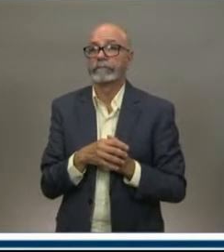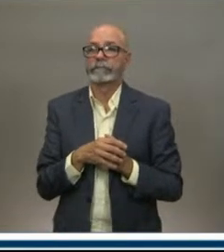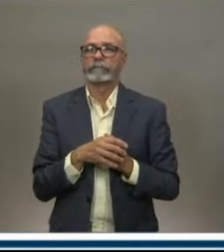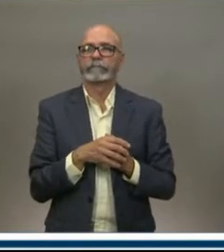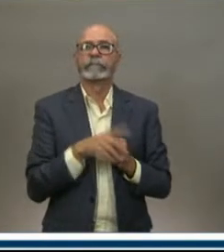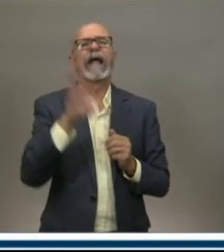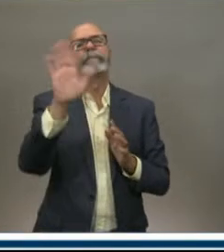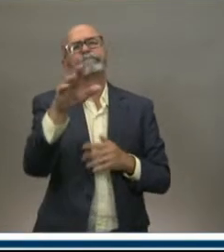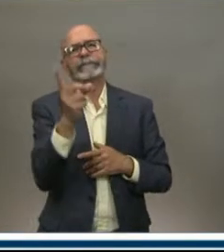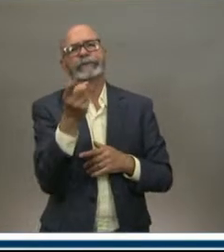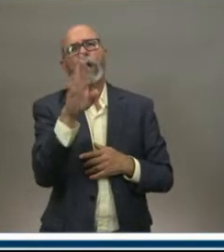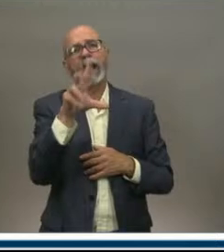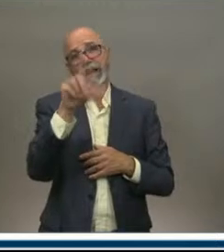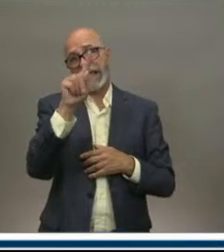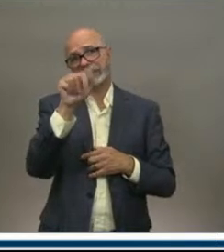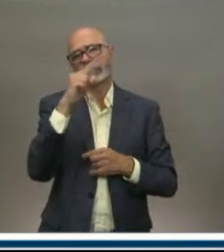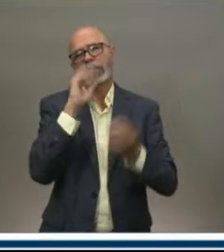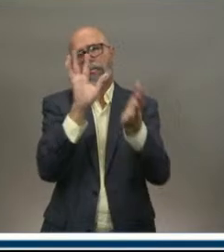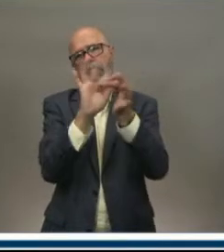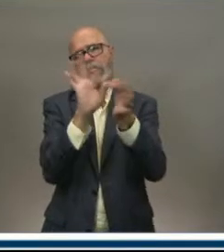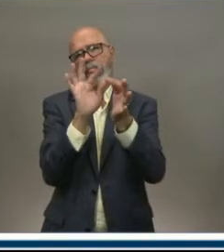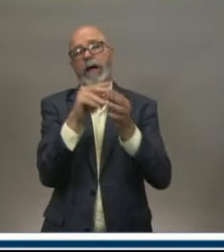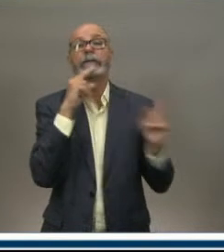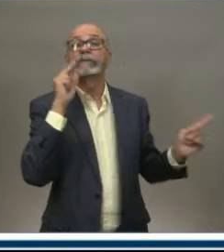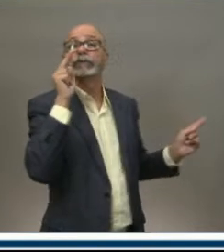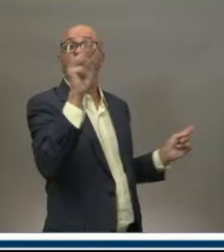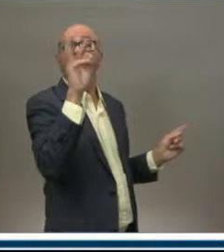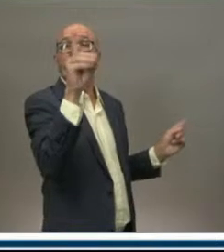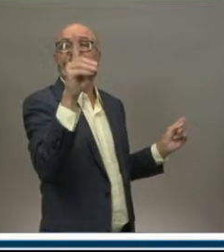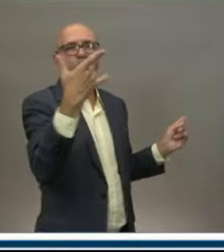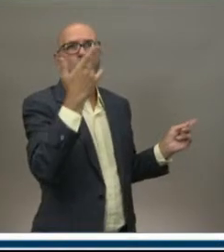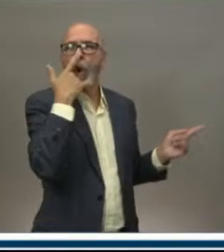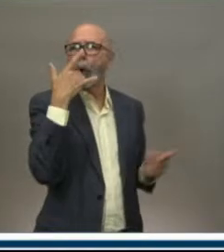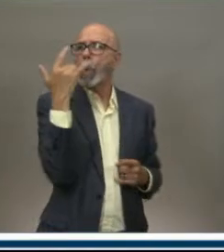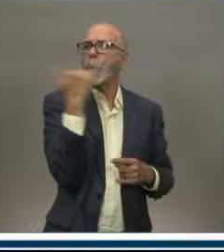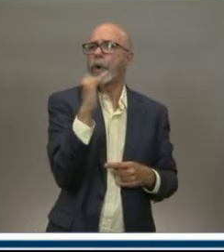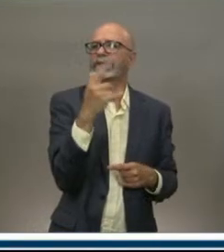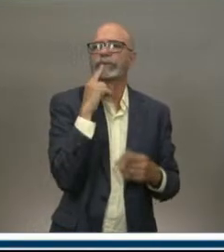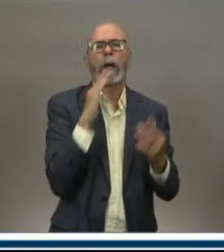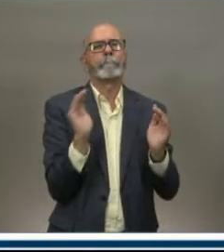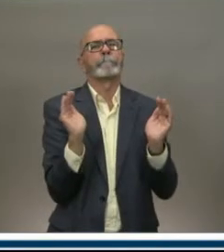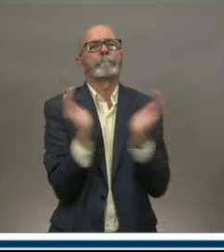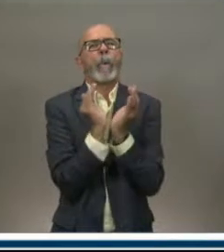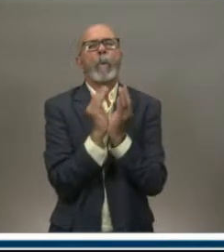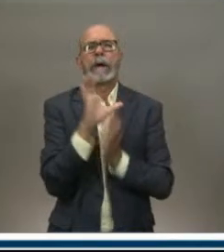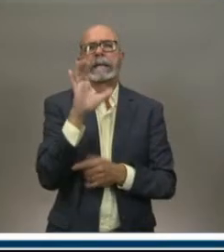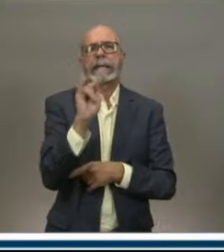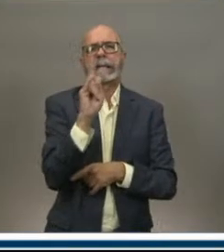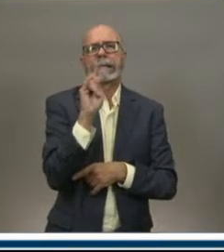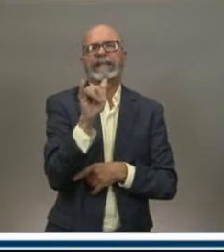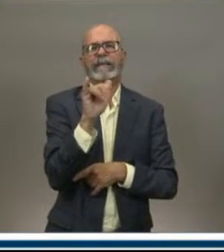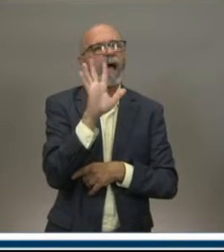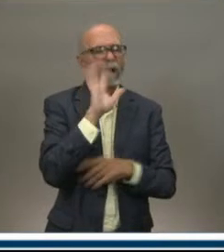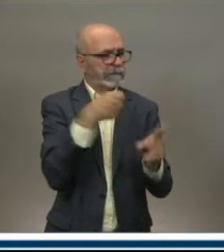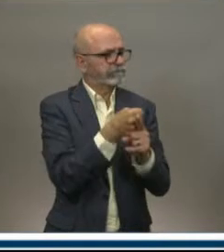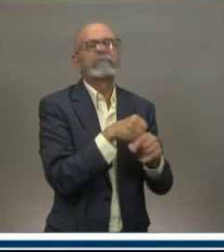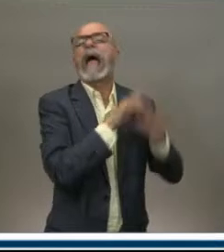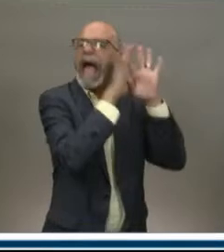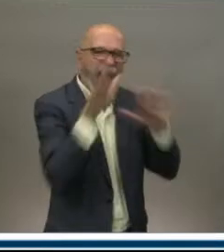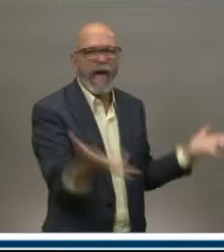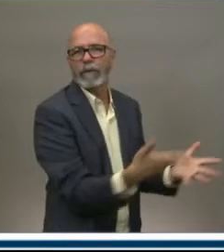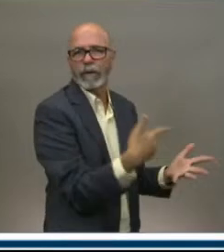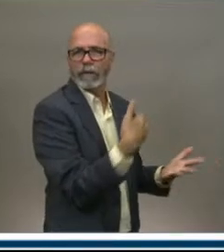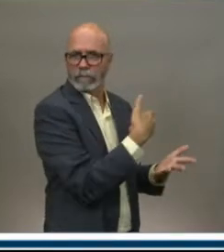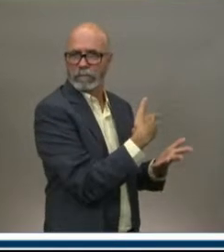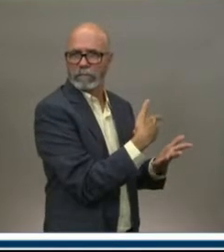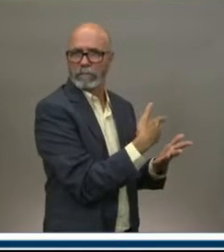a small city with complexities that exacerbated the outbreak. Obviously, facilities of this